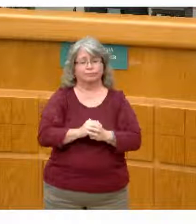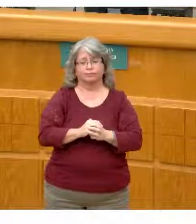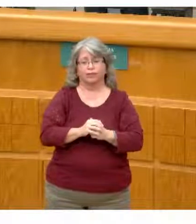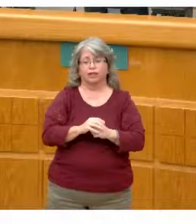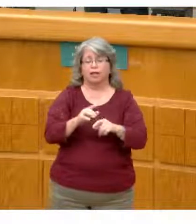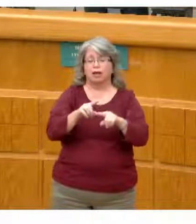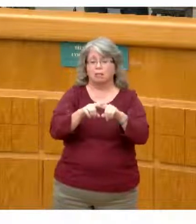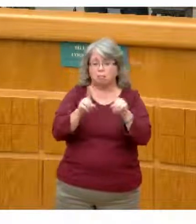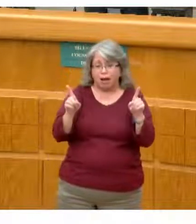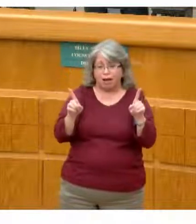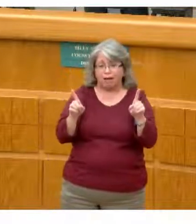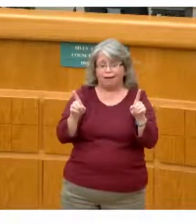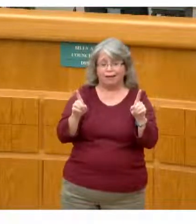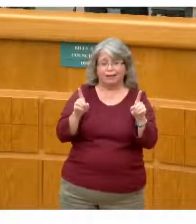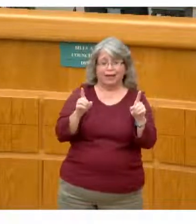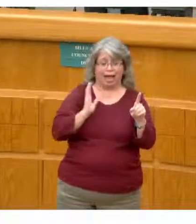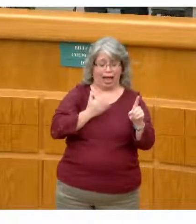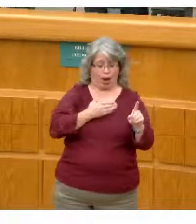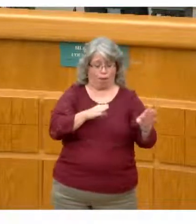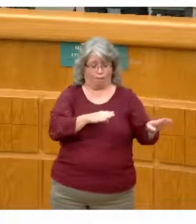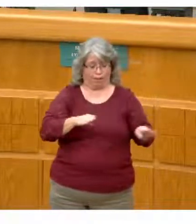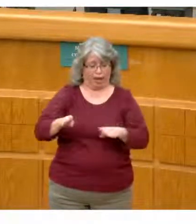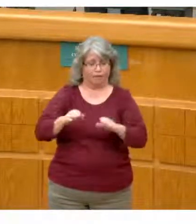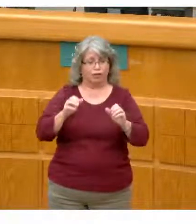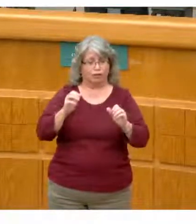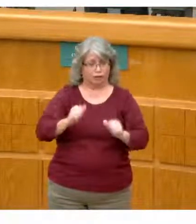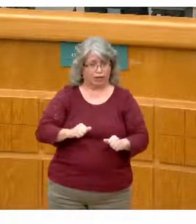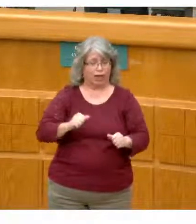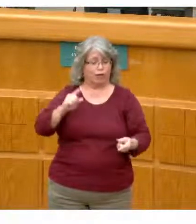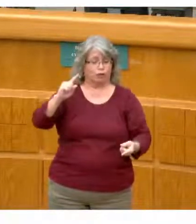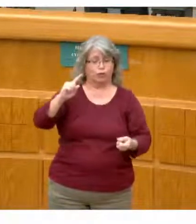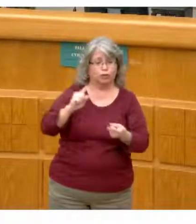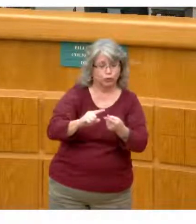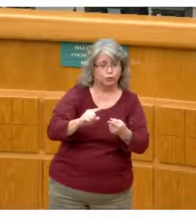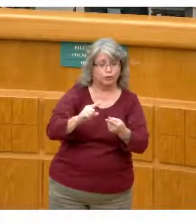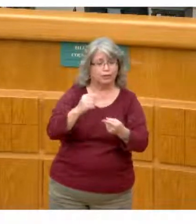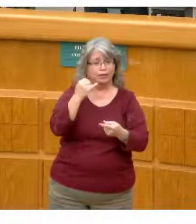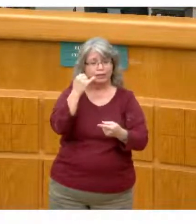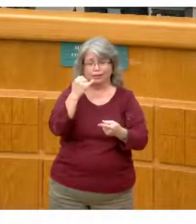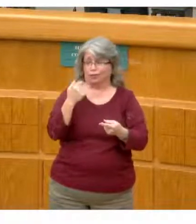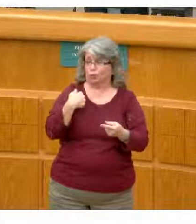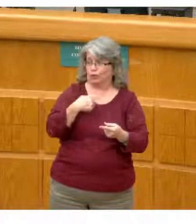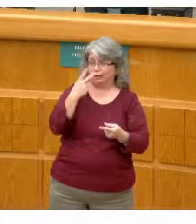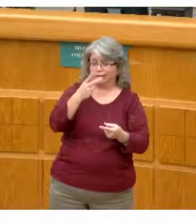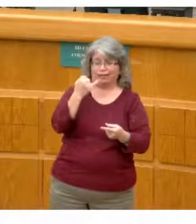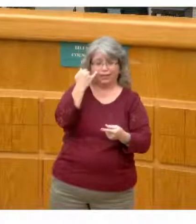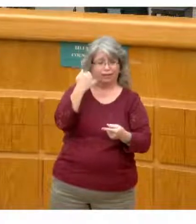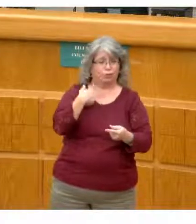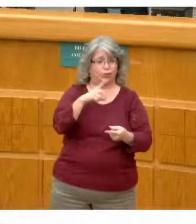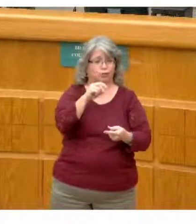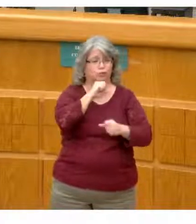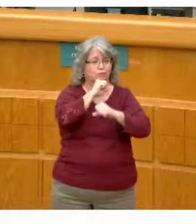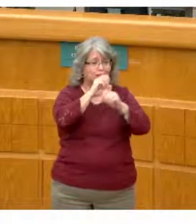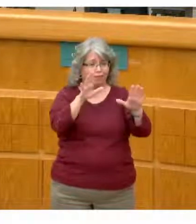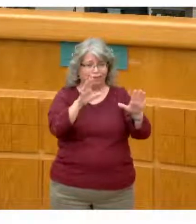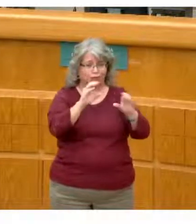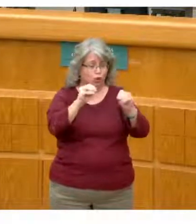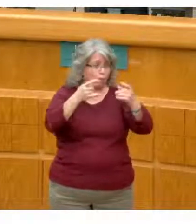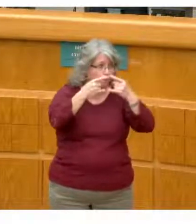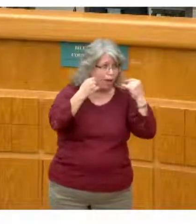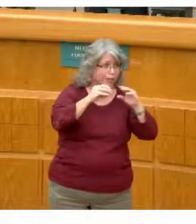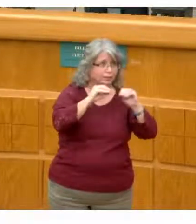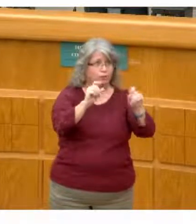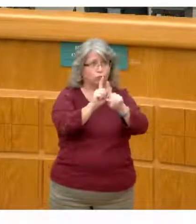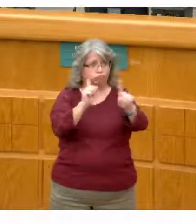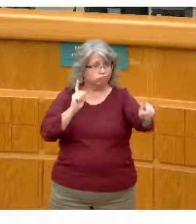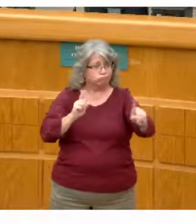The modeling is showing that if we did nothing, we would have seen a lot more people in the ICU. A lot more people in the hospital than we